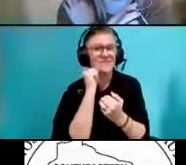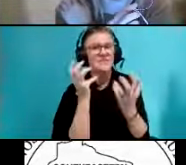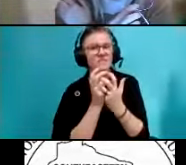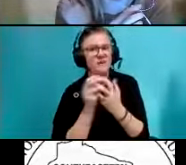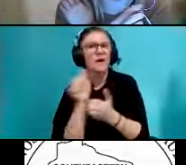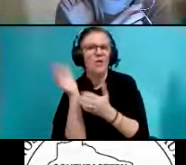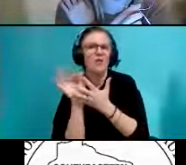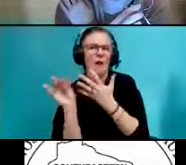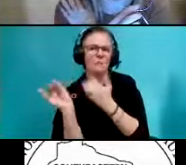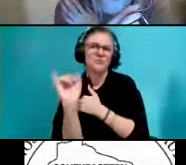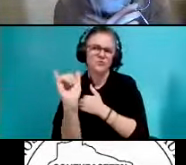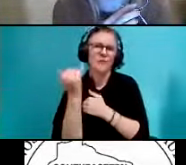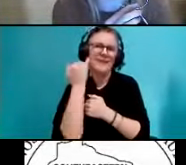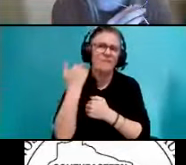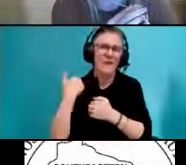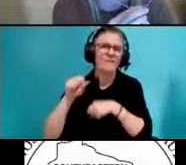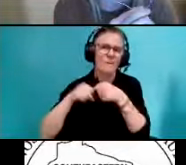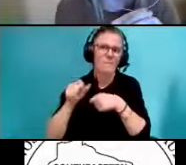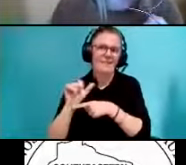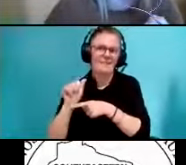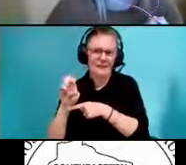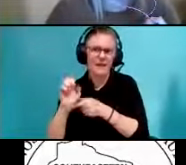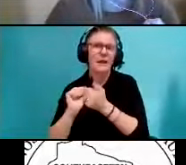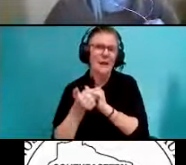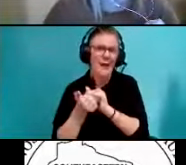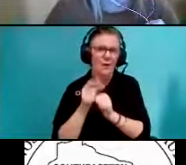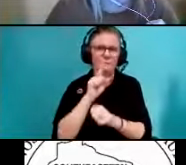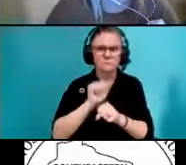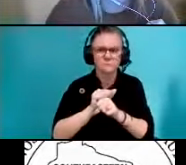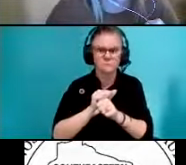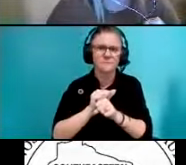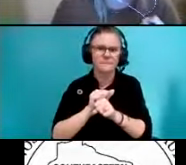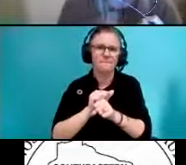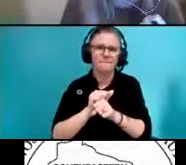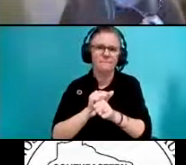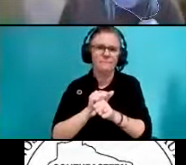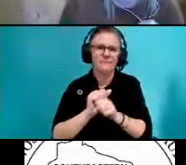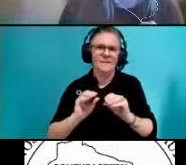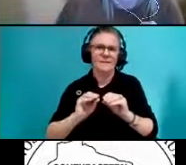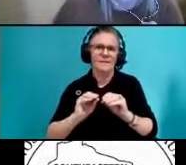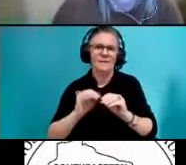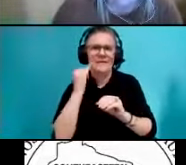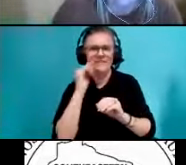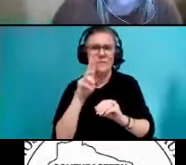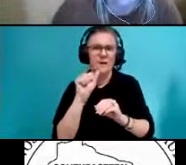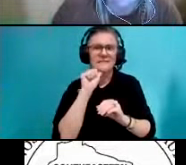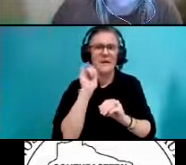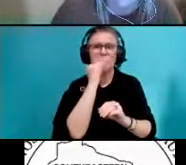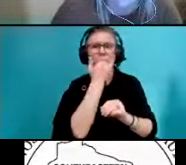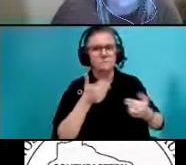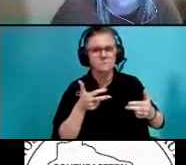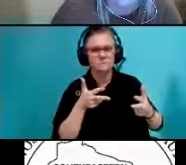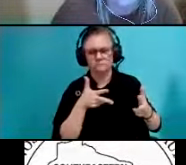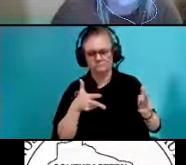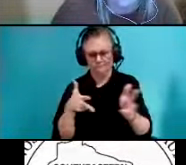other options if you do have a bike lane there, and how exactly are you going to, make sure the bus isn't just driving into that bike lane and different pieces